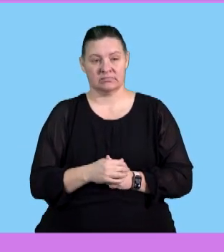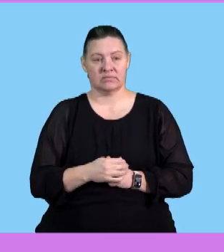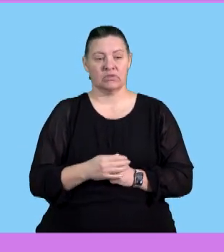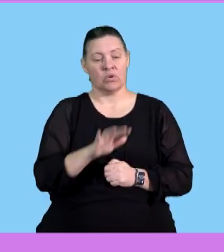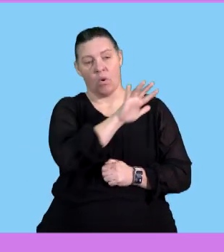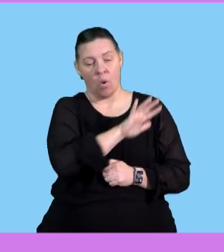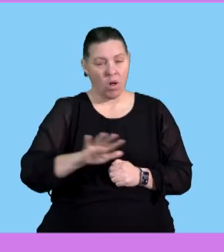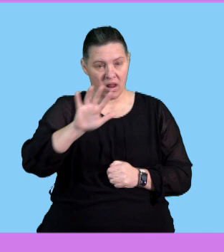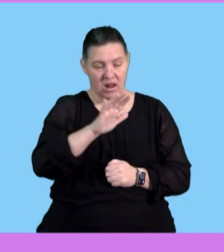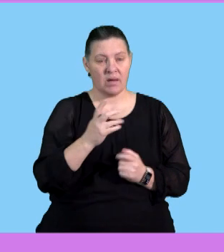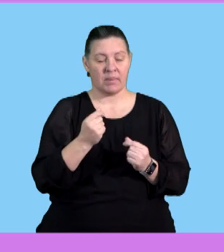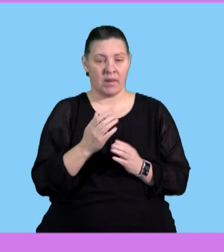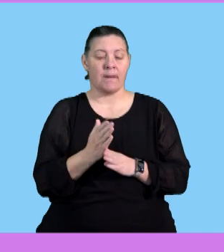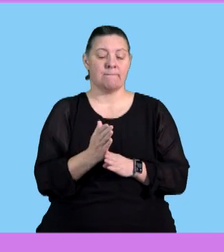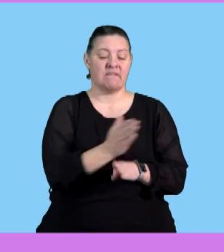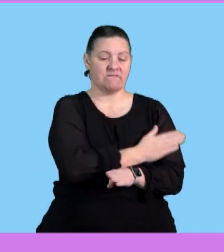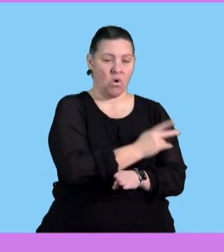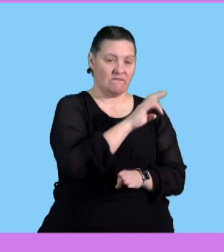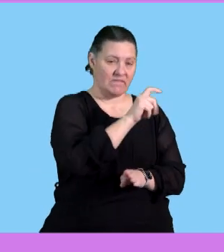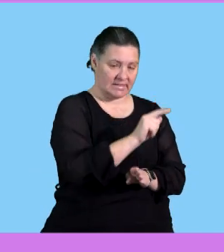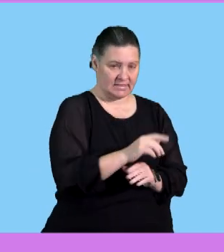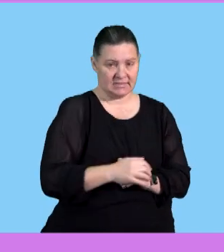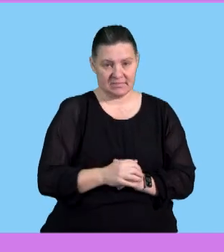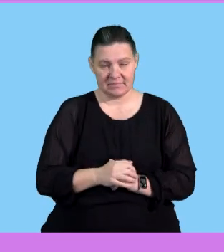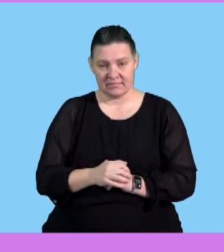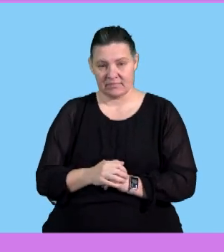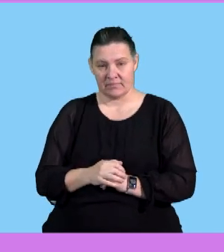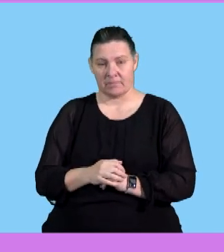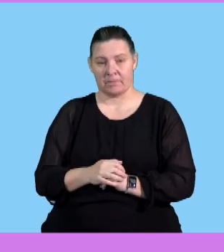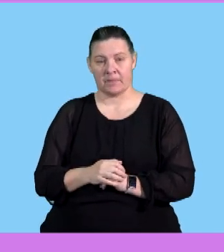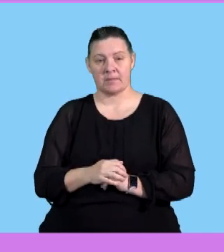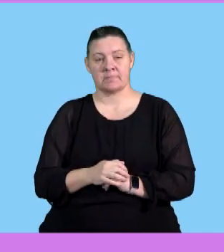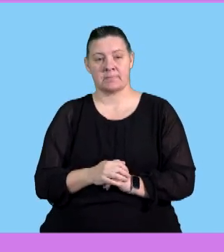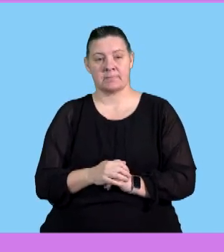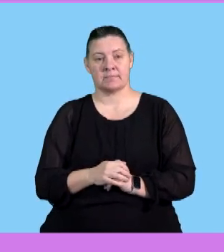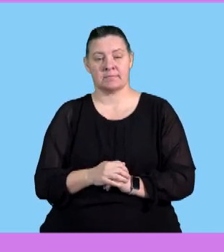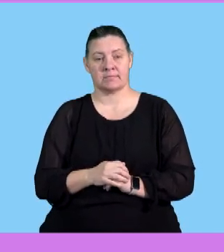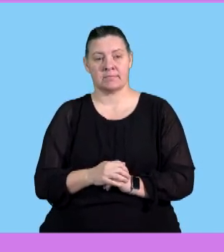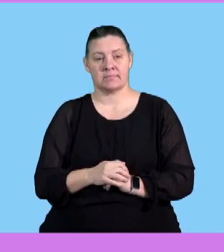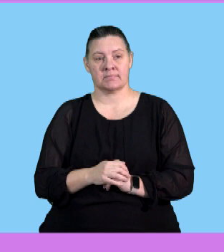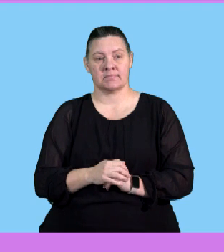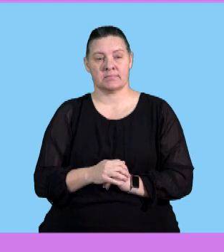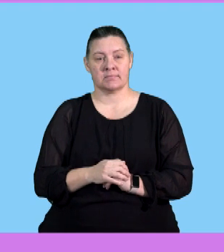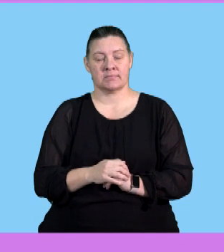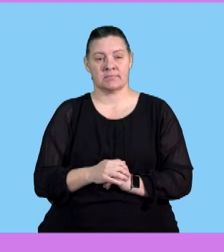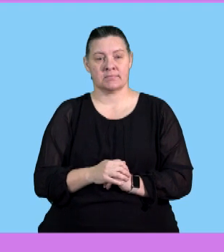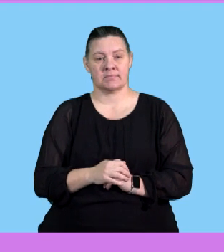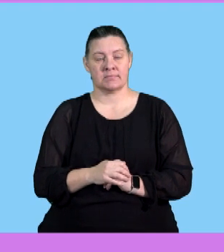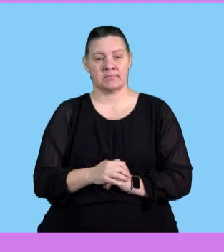421.74 cents. So all these costs are before VAT were included.